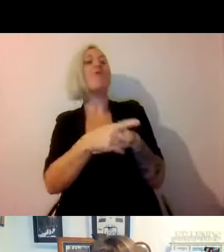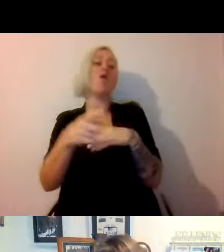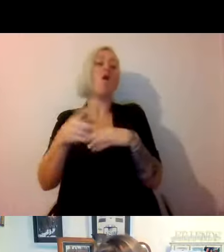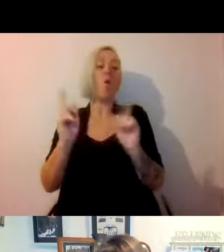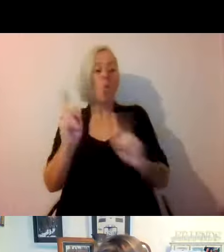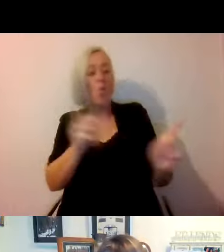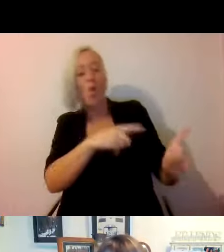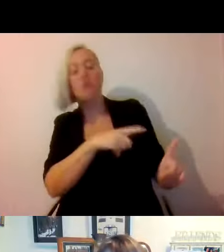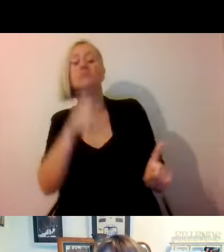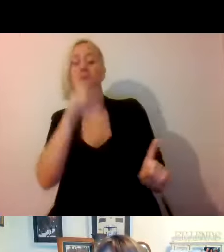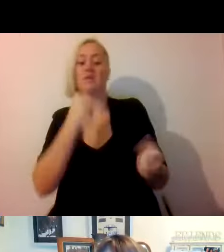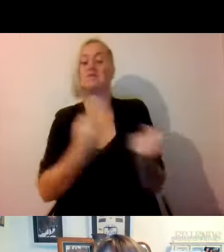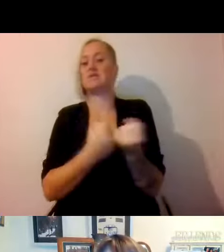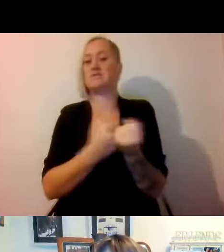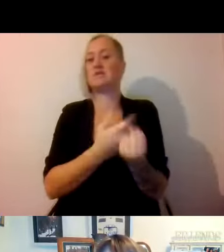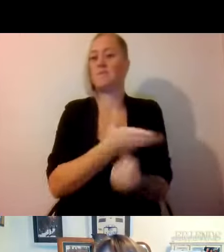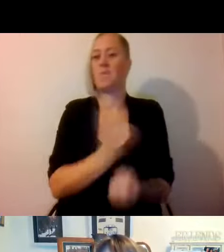things.